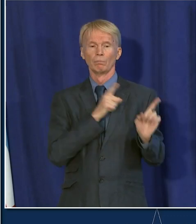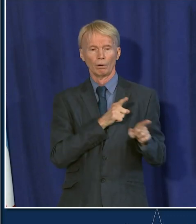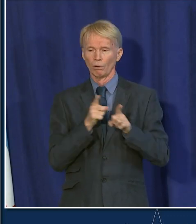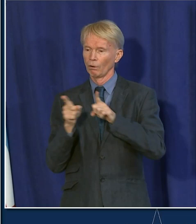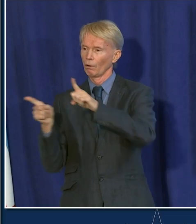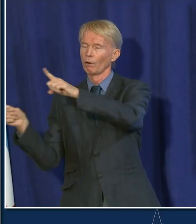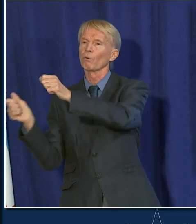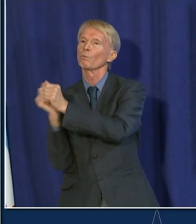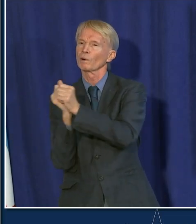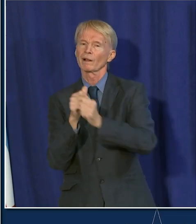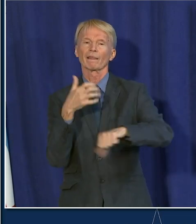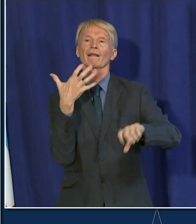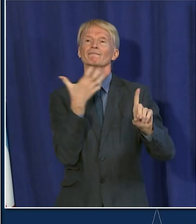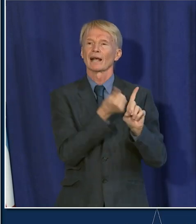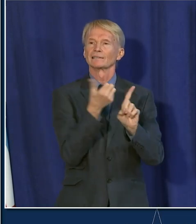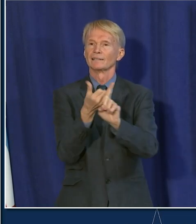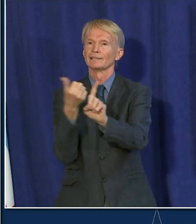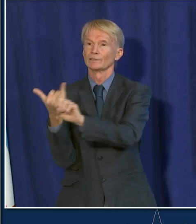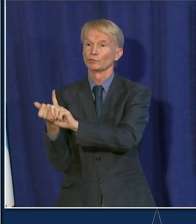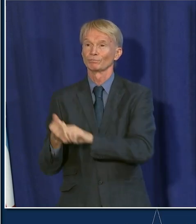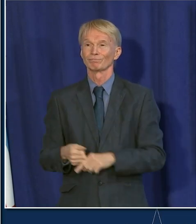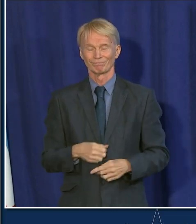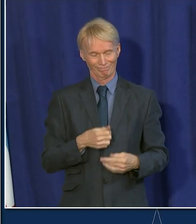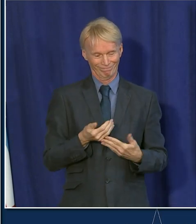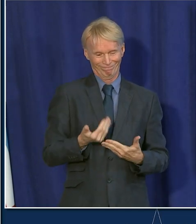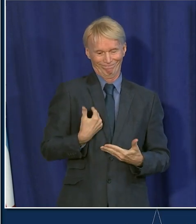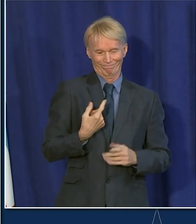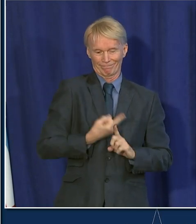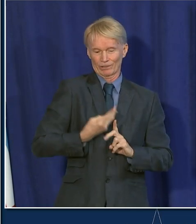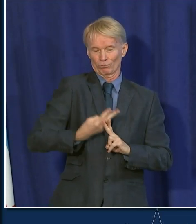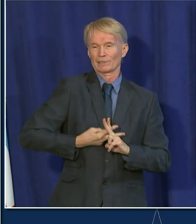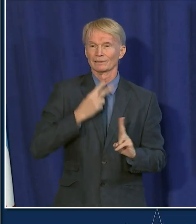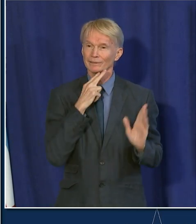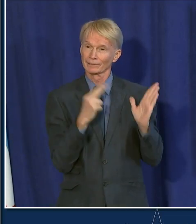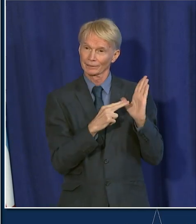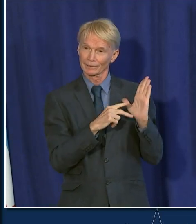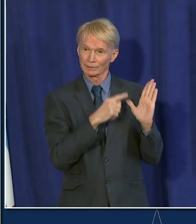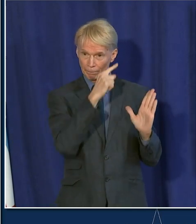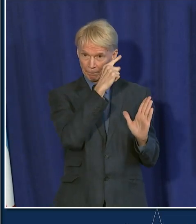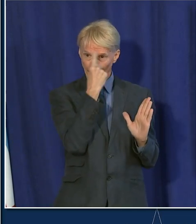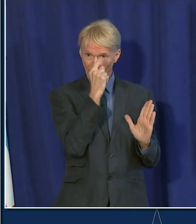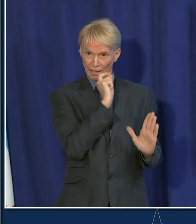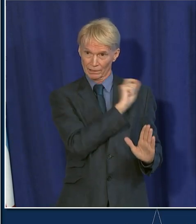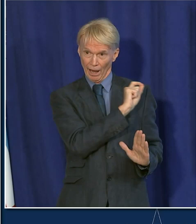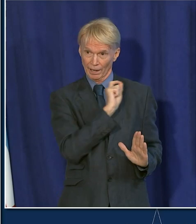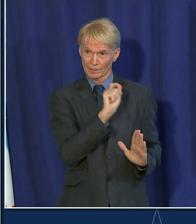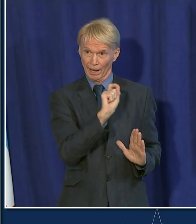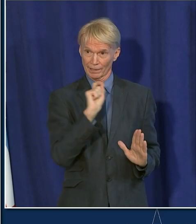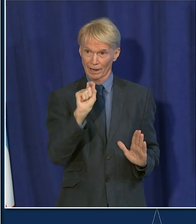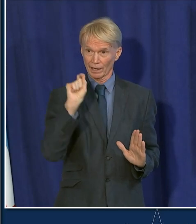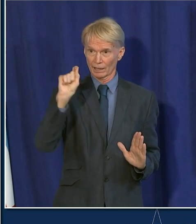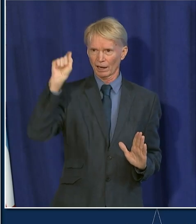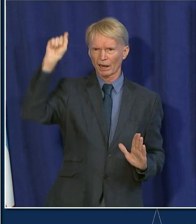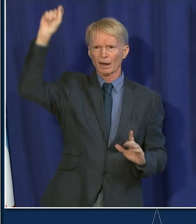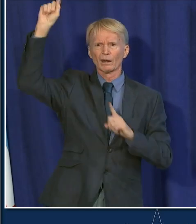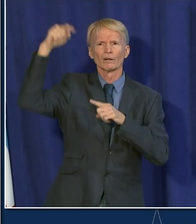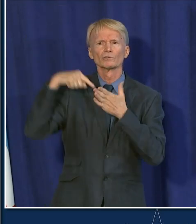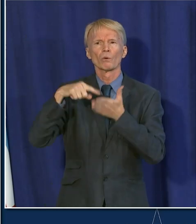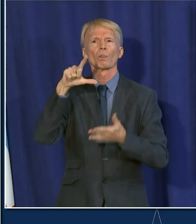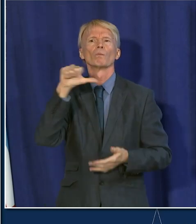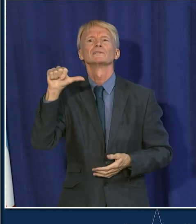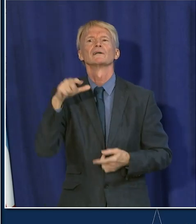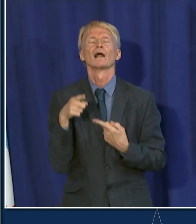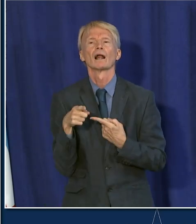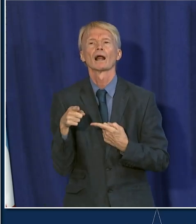If you look at this graph here, this is just over the last couple of months. What you see, that black dotted line is showing Louisiana, for example, the